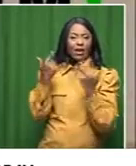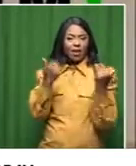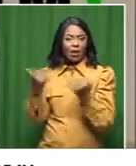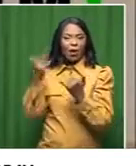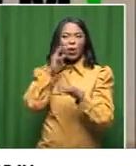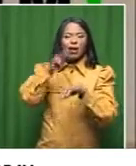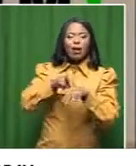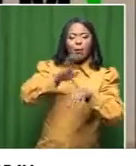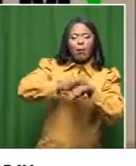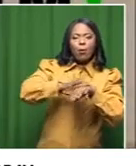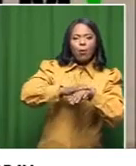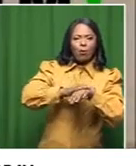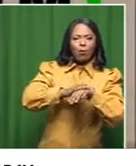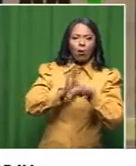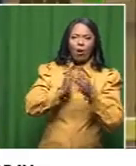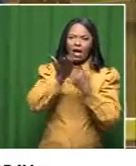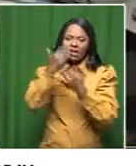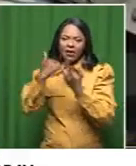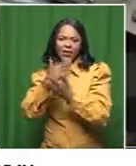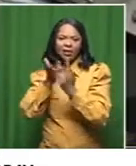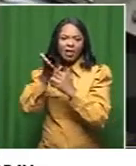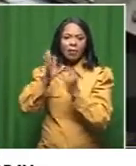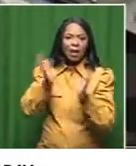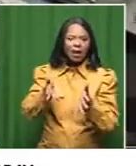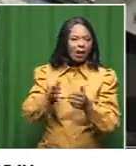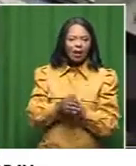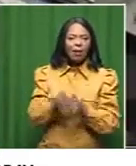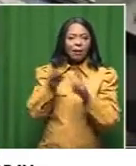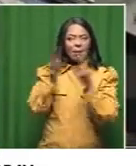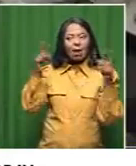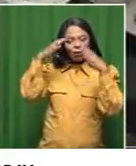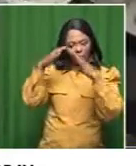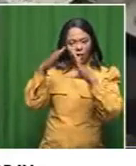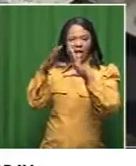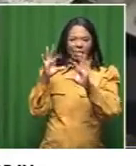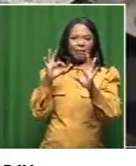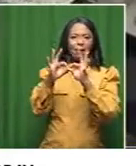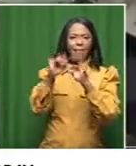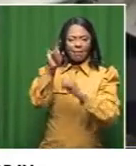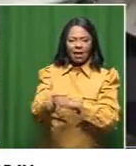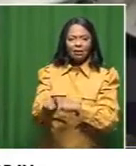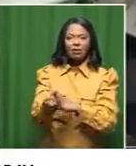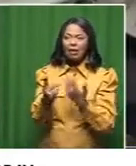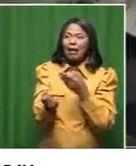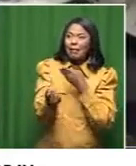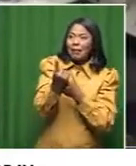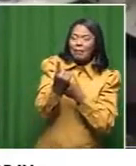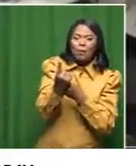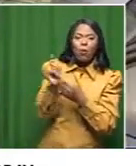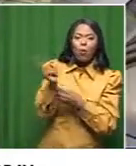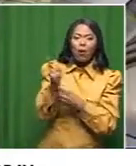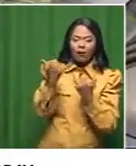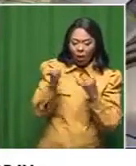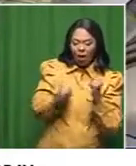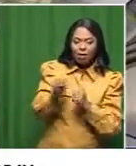only a number of interventions, but also a deliberate focus on what exactly the plan of action is going